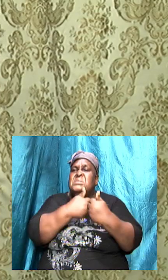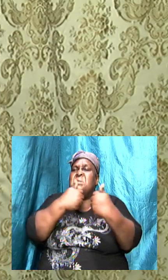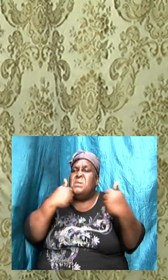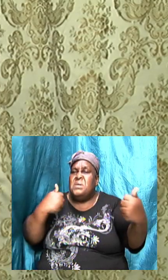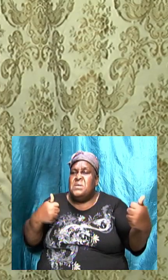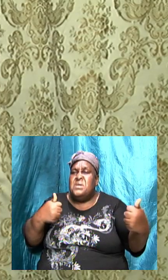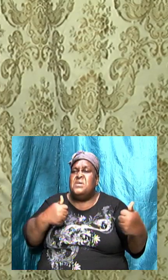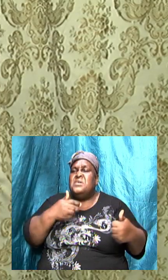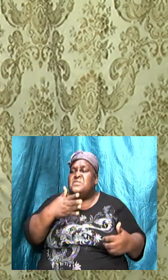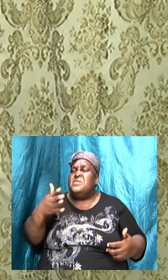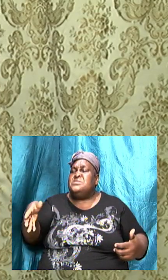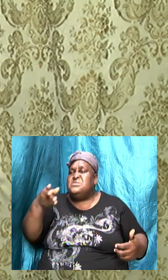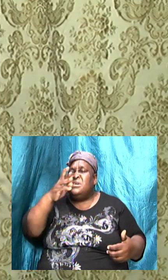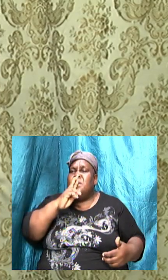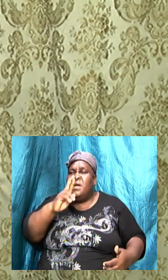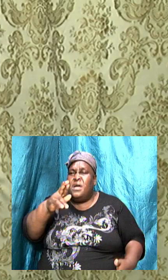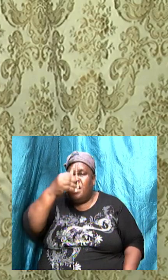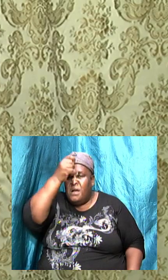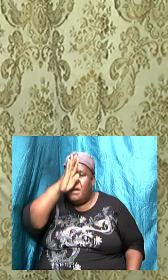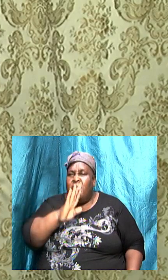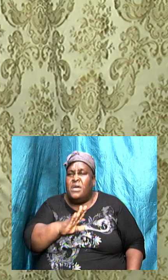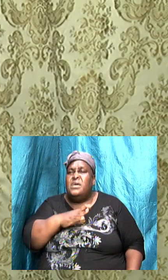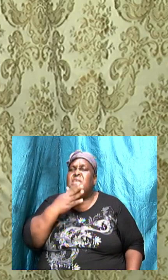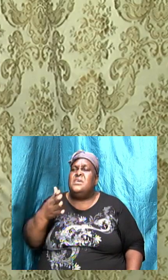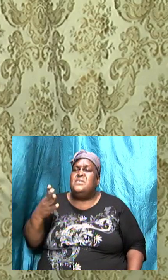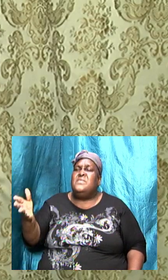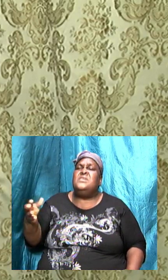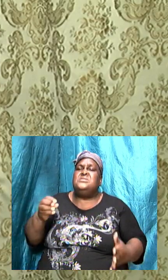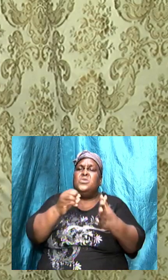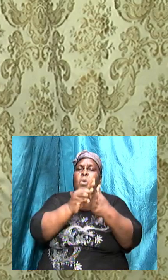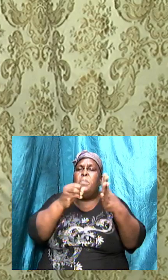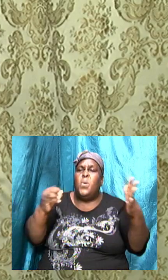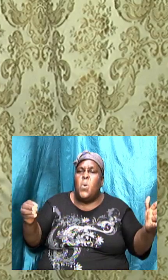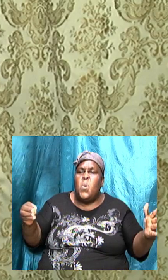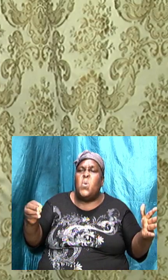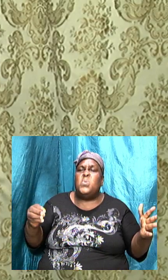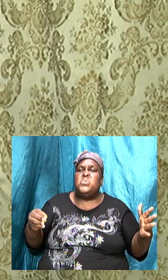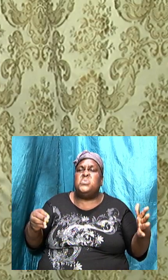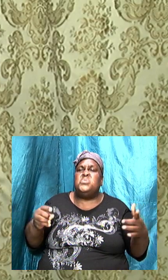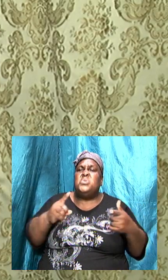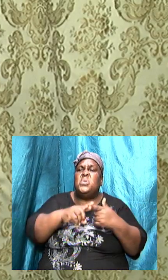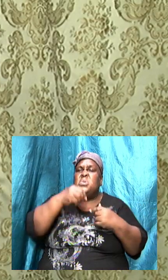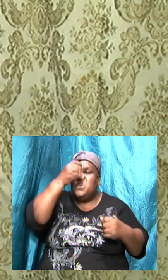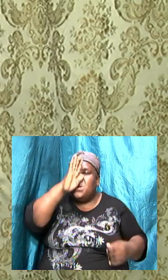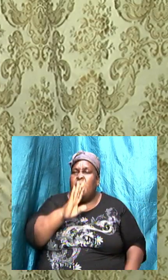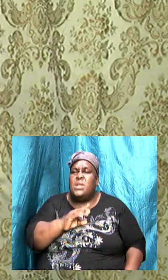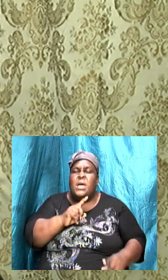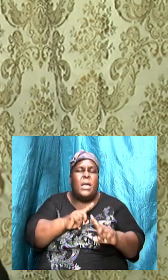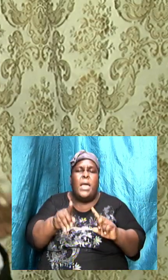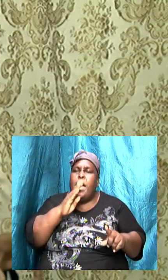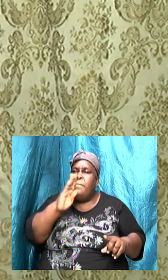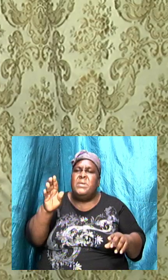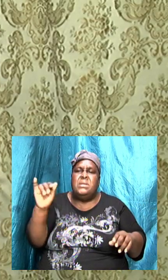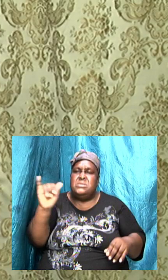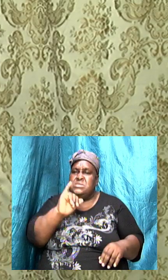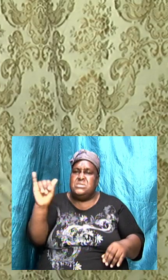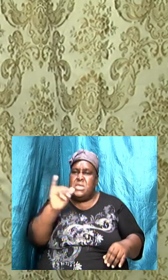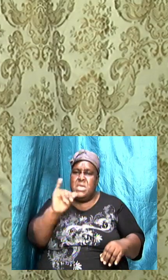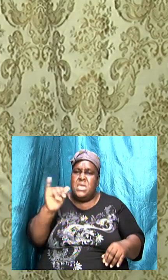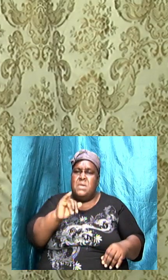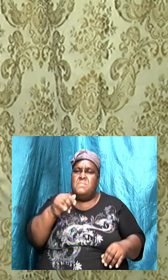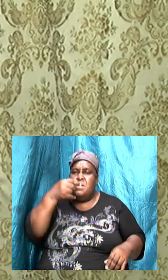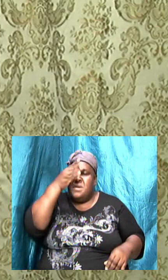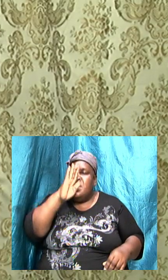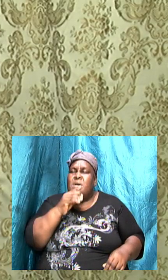God and the things that are opposed to God cannot be the same. And God spoke in the Old Testament